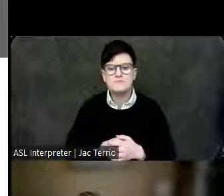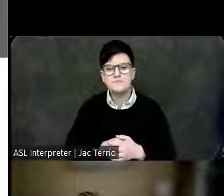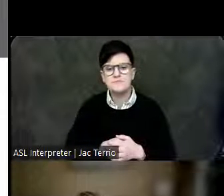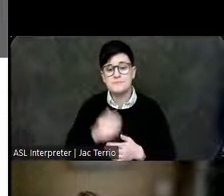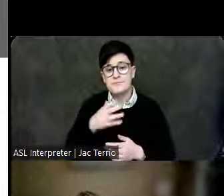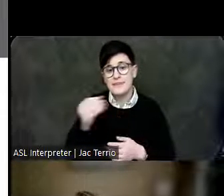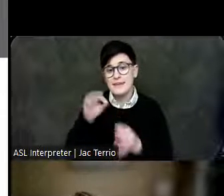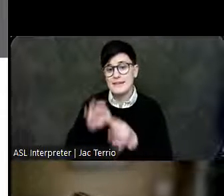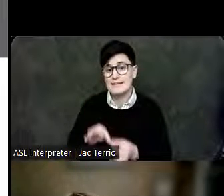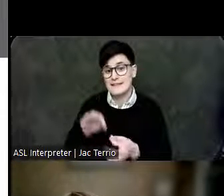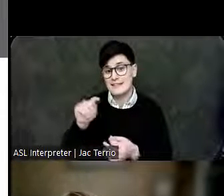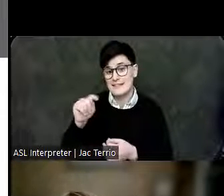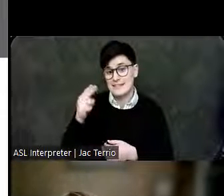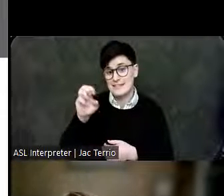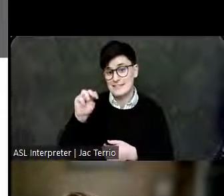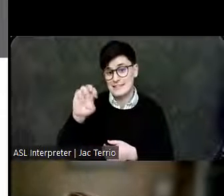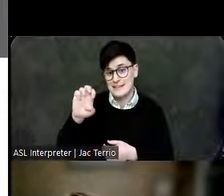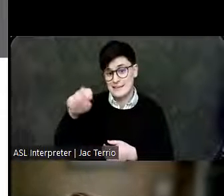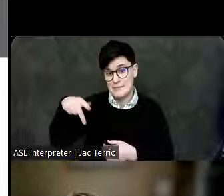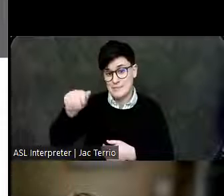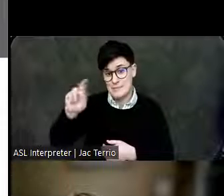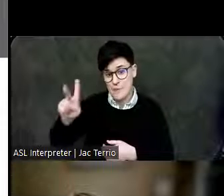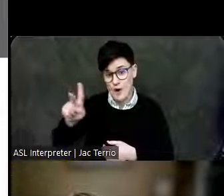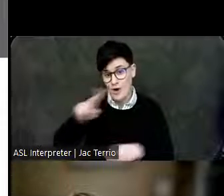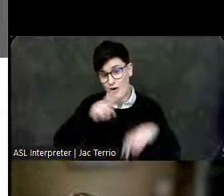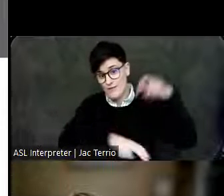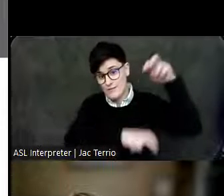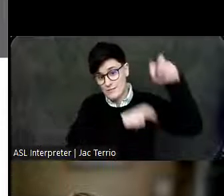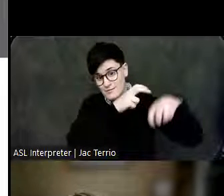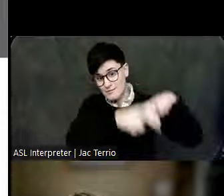theme parks and things, most of the major theme parks,